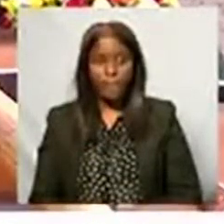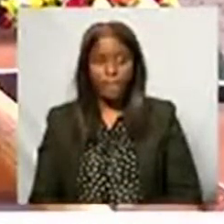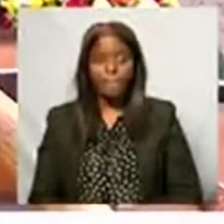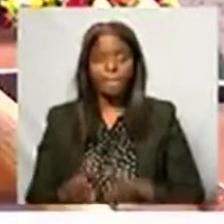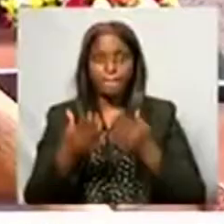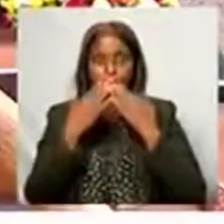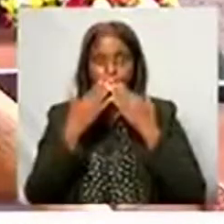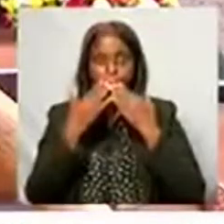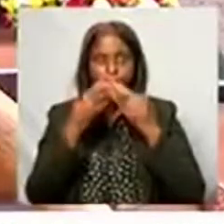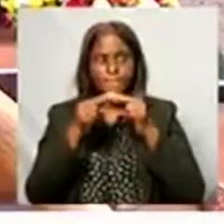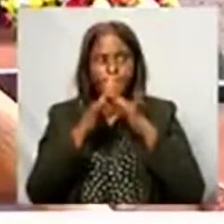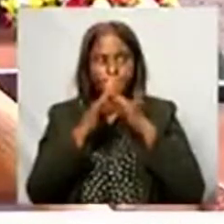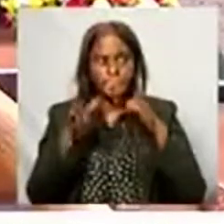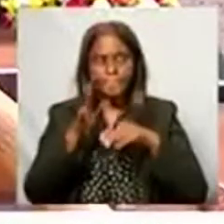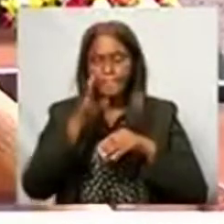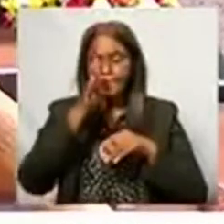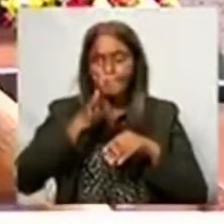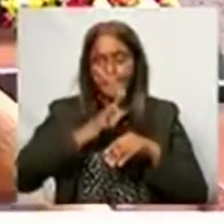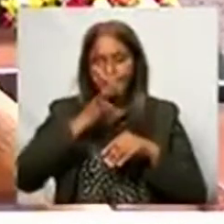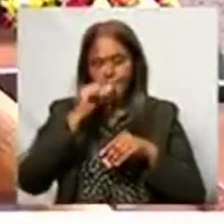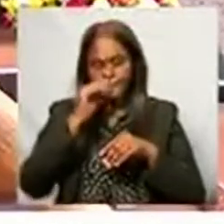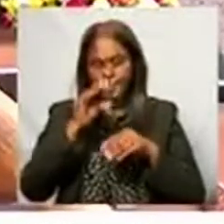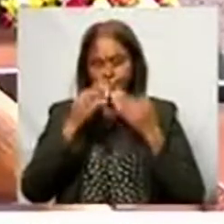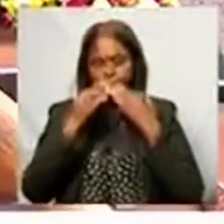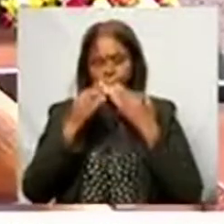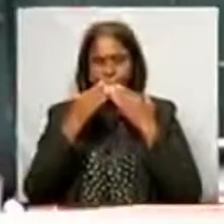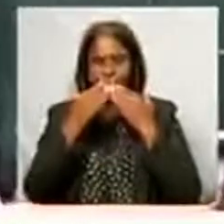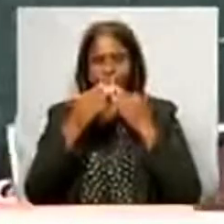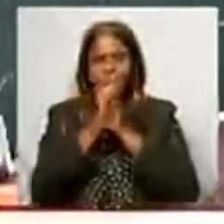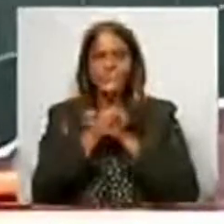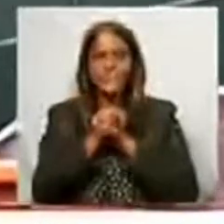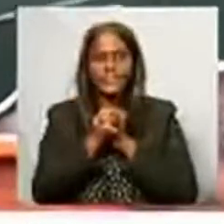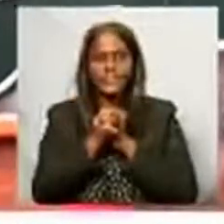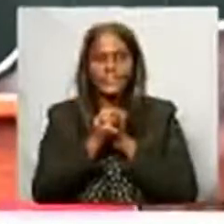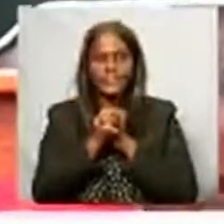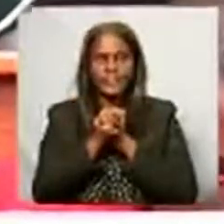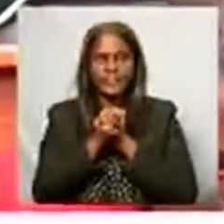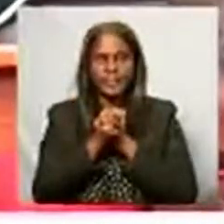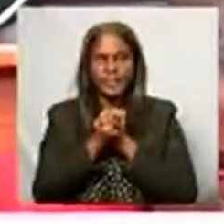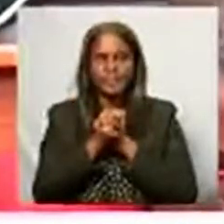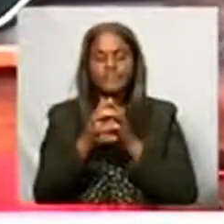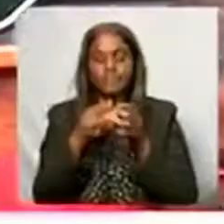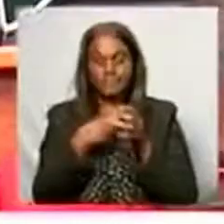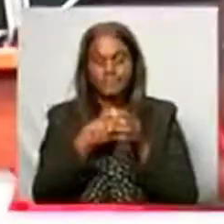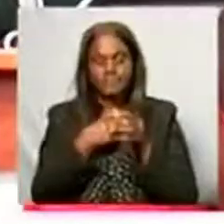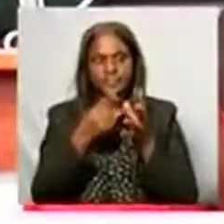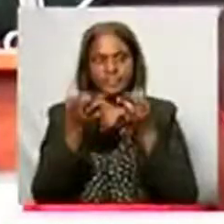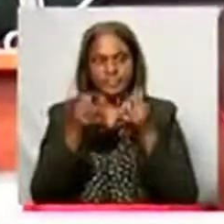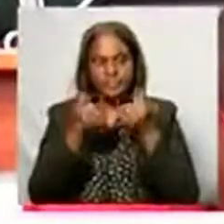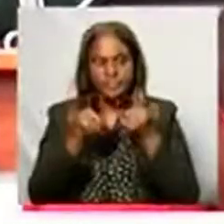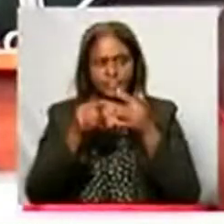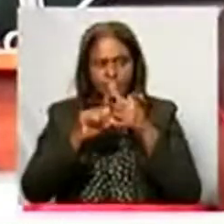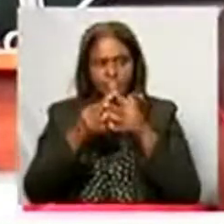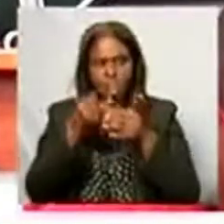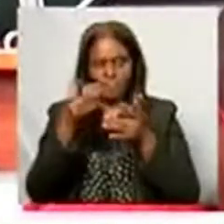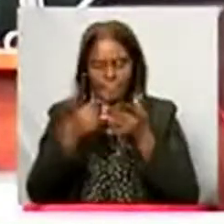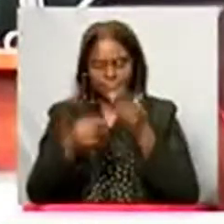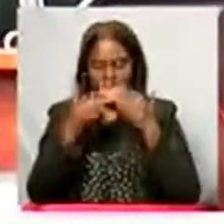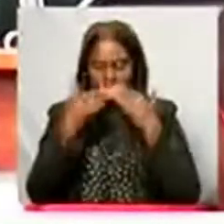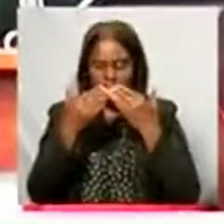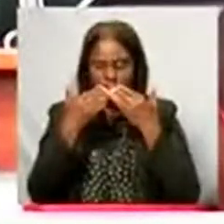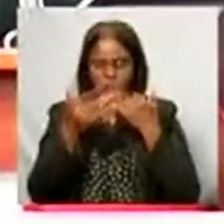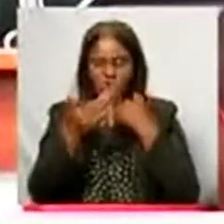Thank you very much, Madam Speaker. I want to start off by commending